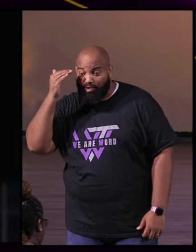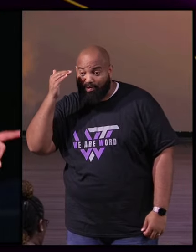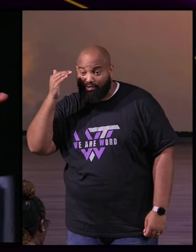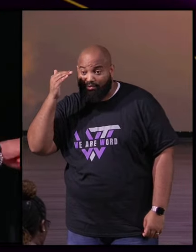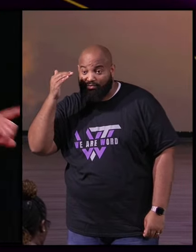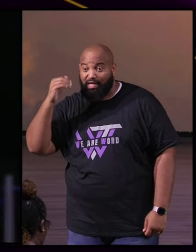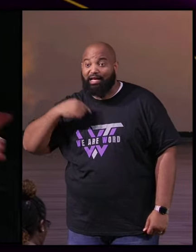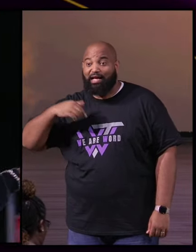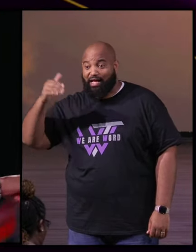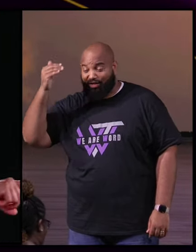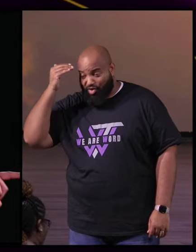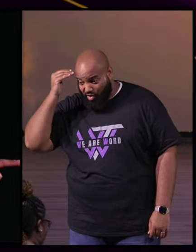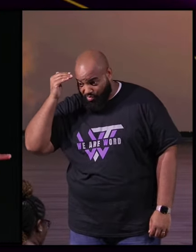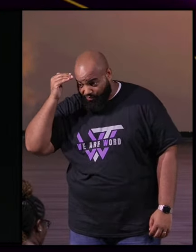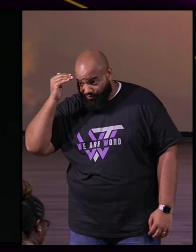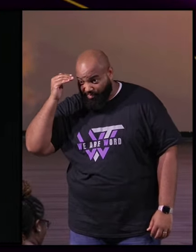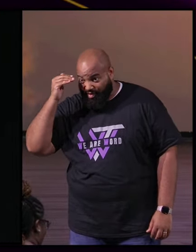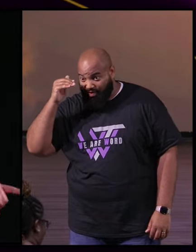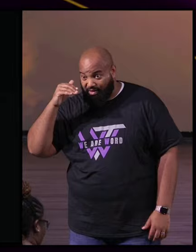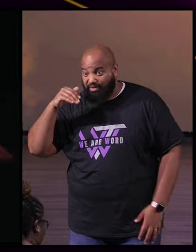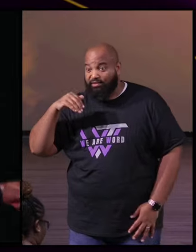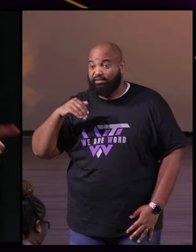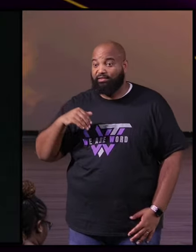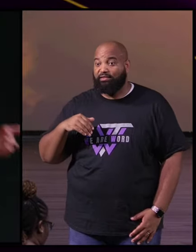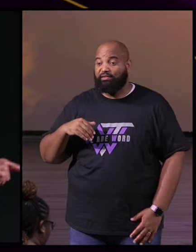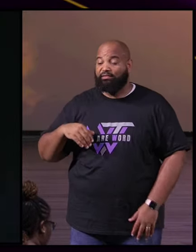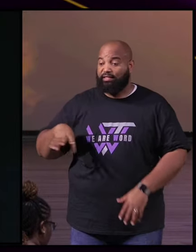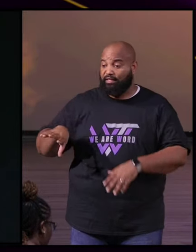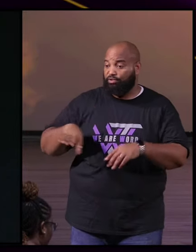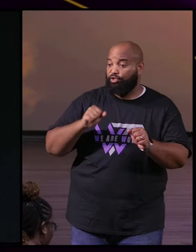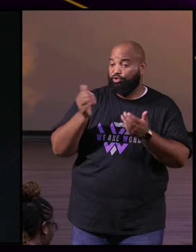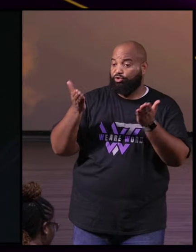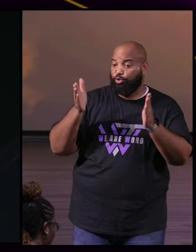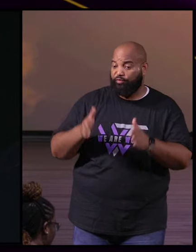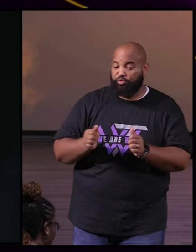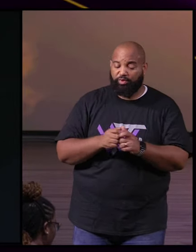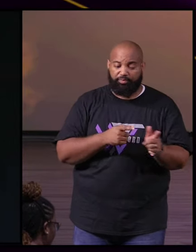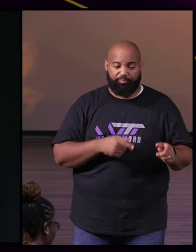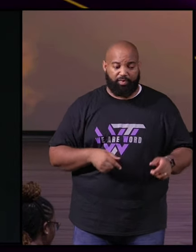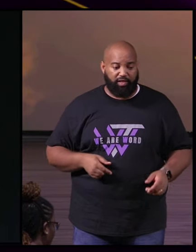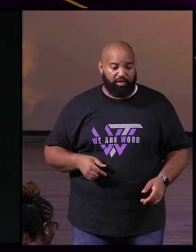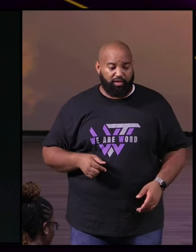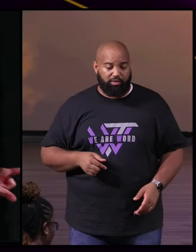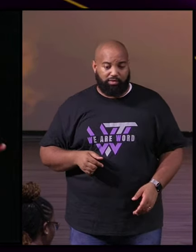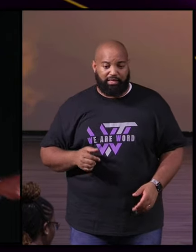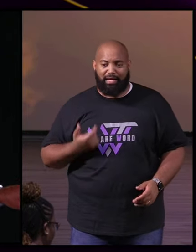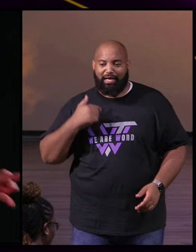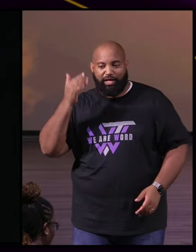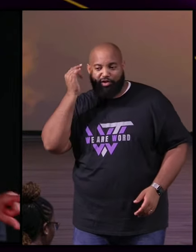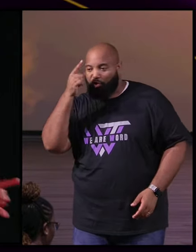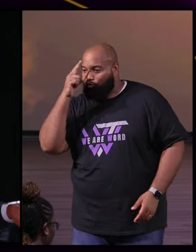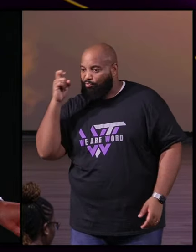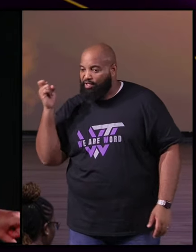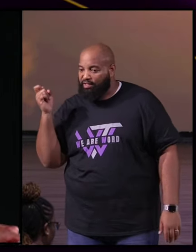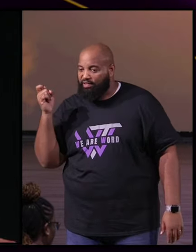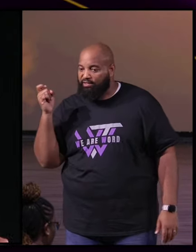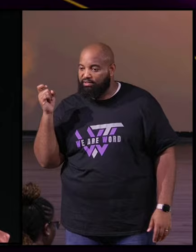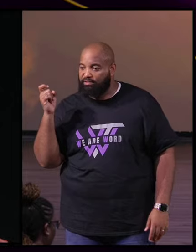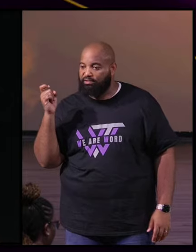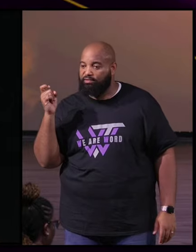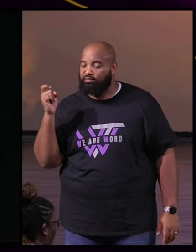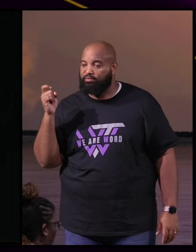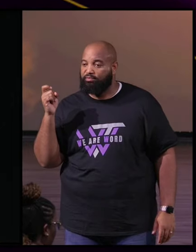Let me tell you why I know he took the servants too. The reason I know he took the servants